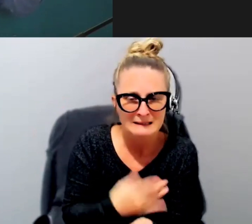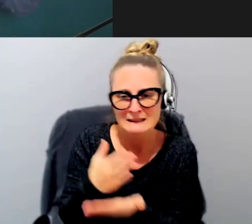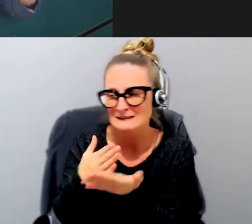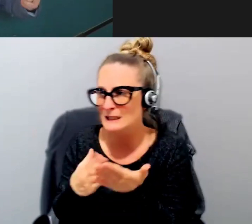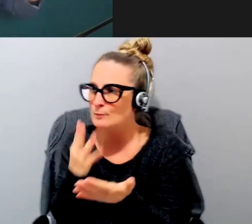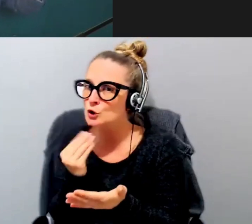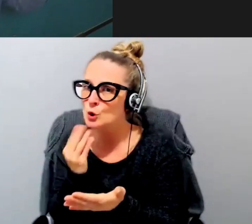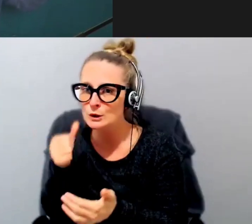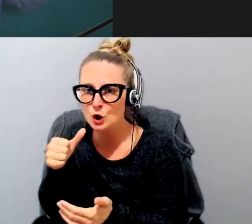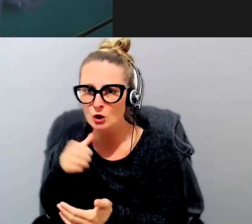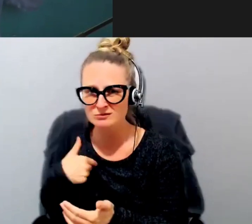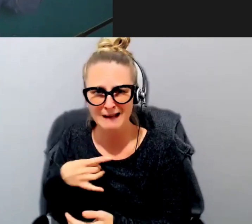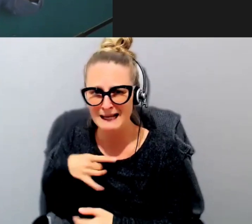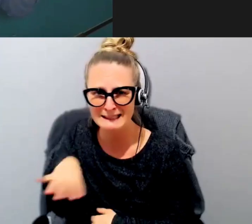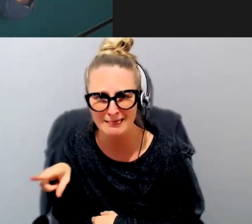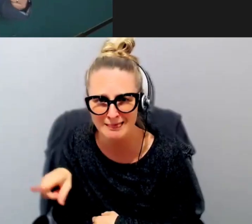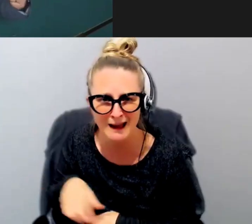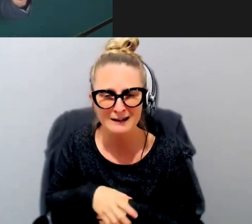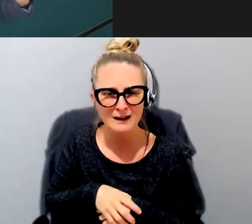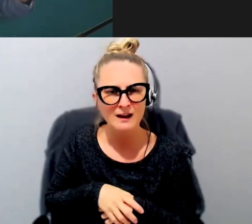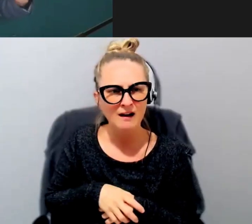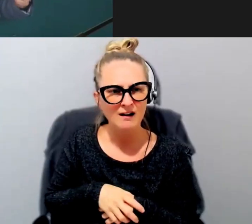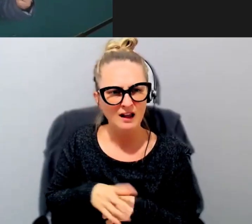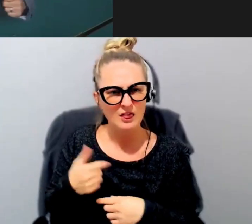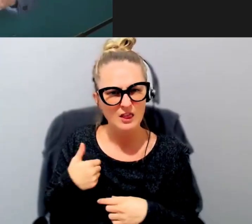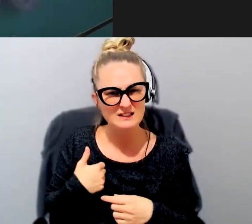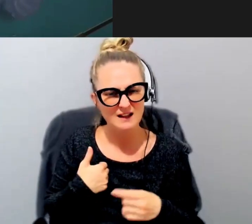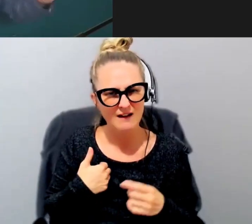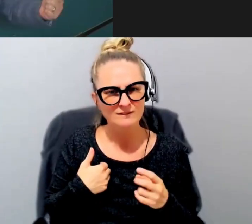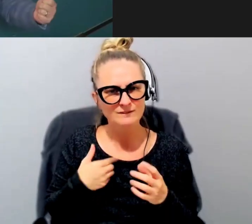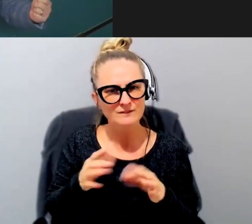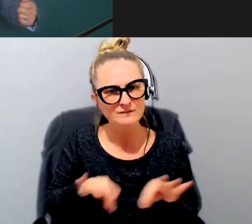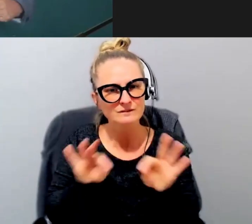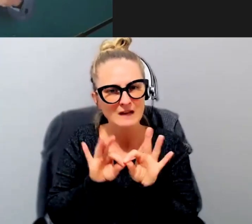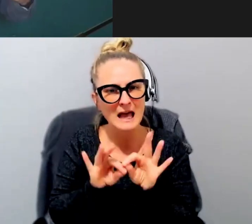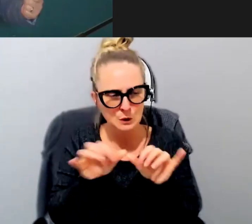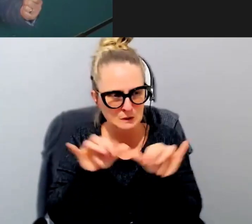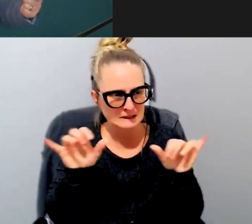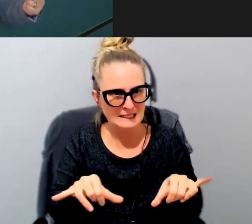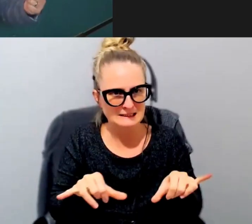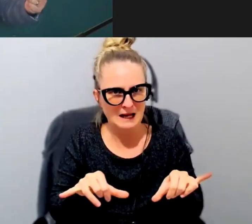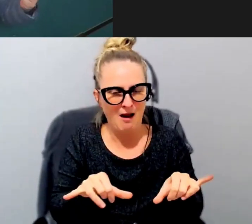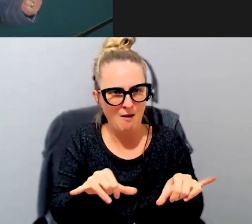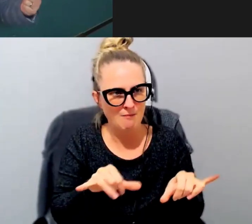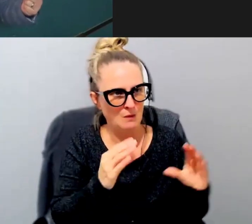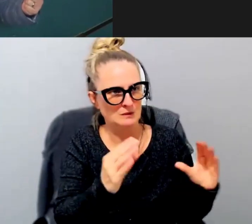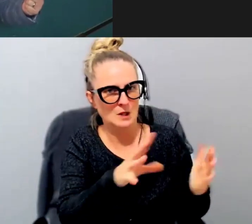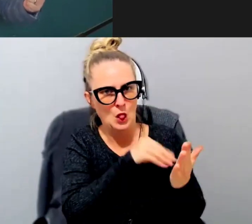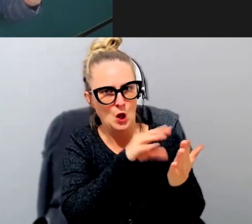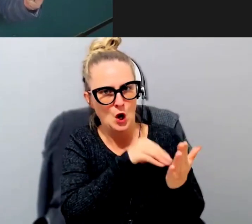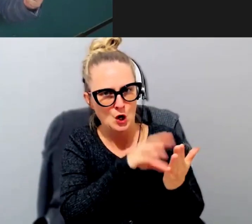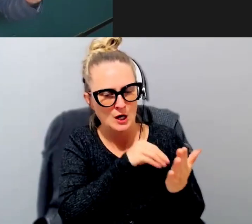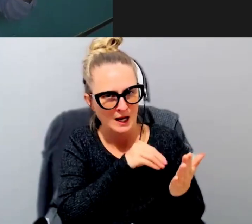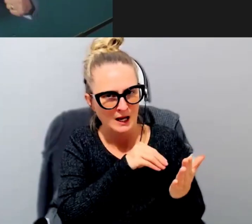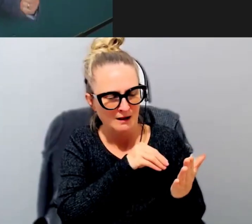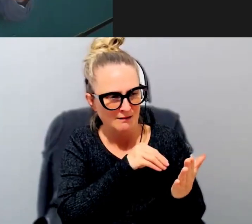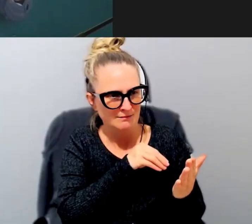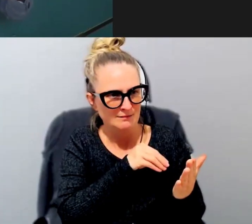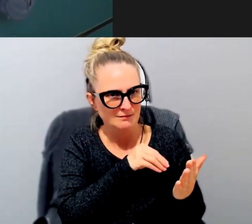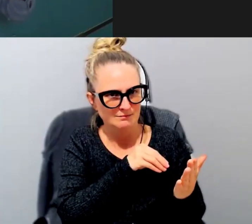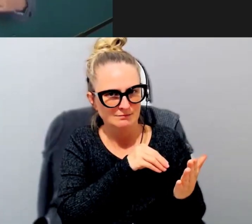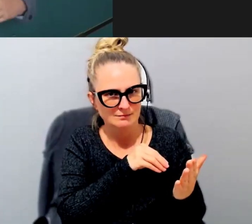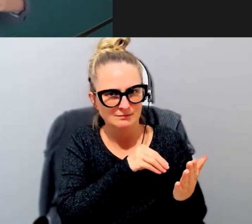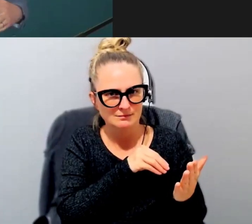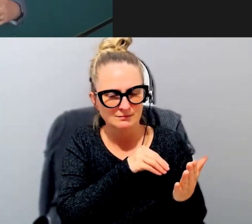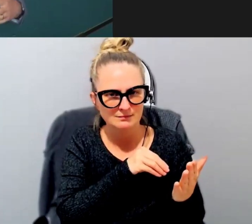I was getting this value system from the same community and parents that were saying don't intermarry, to see everybody